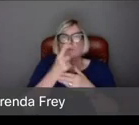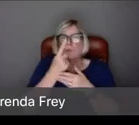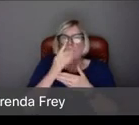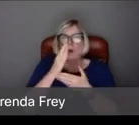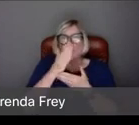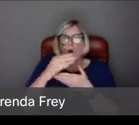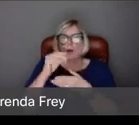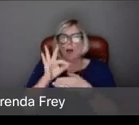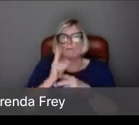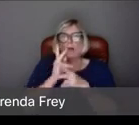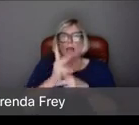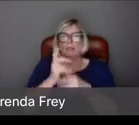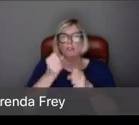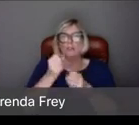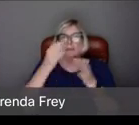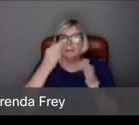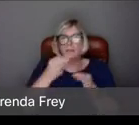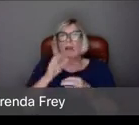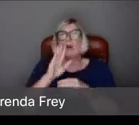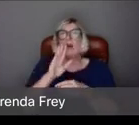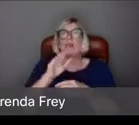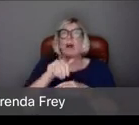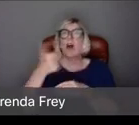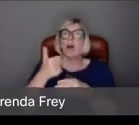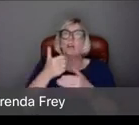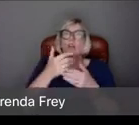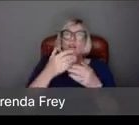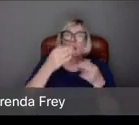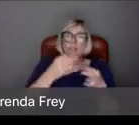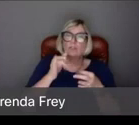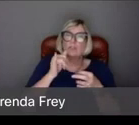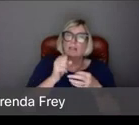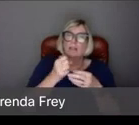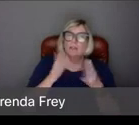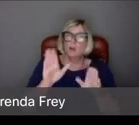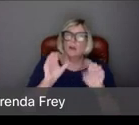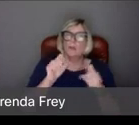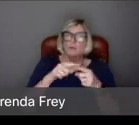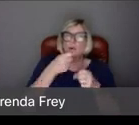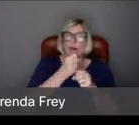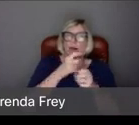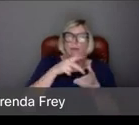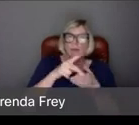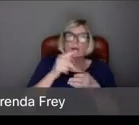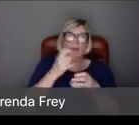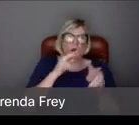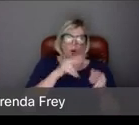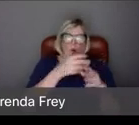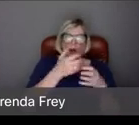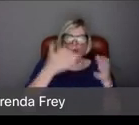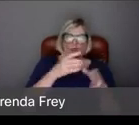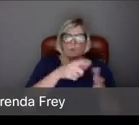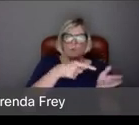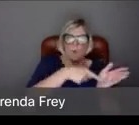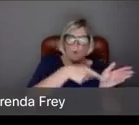of a lender's decision. The other is your capacity, your ability to make the payments. And so they're looking at how much debt you carry and how much income